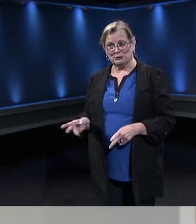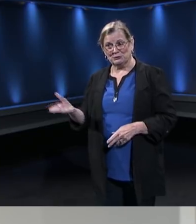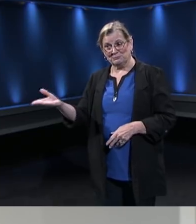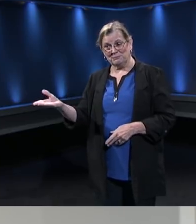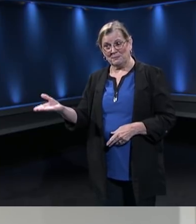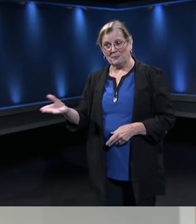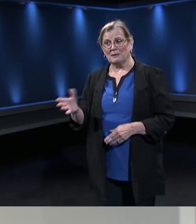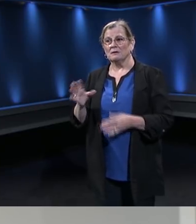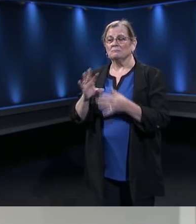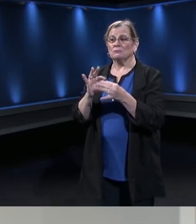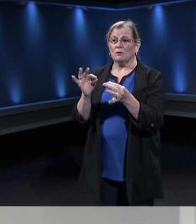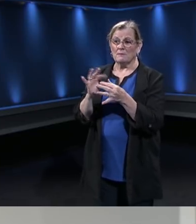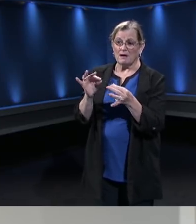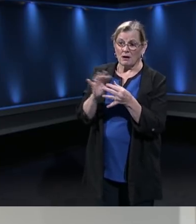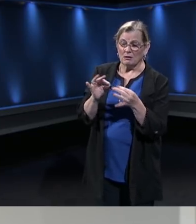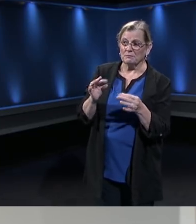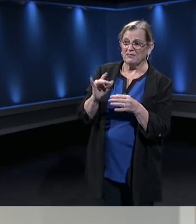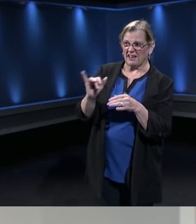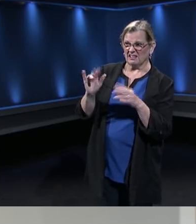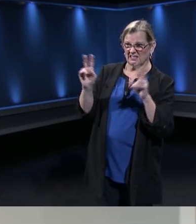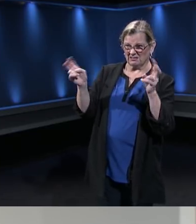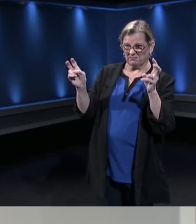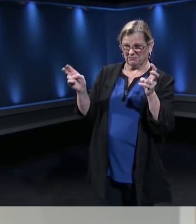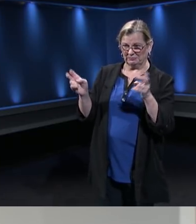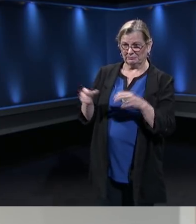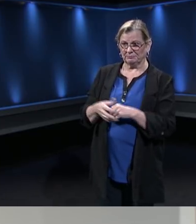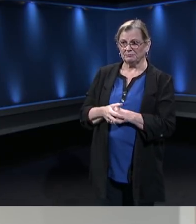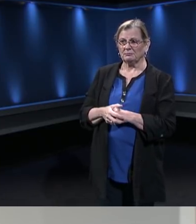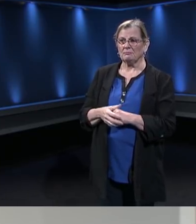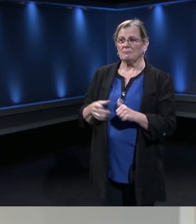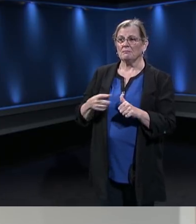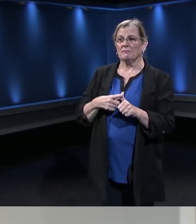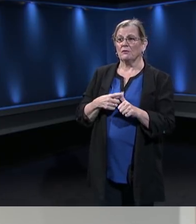these important topics. First of all, we have Bethany